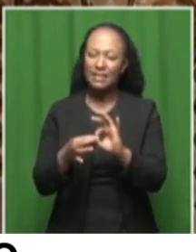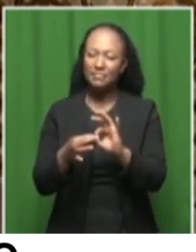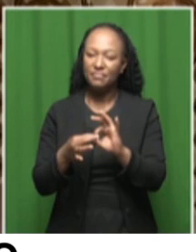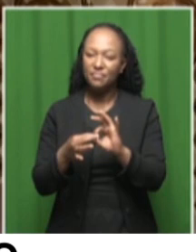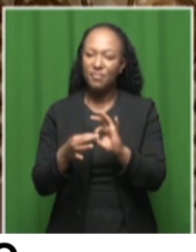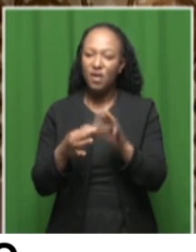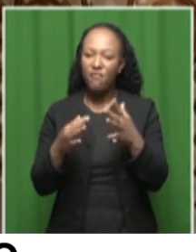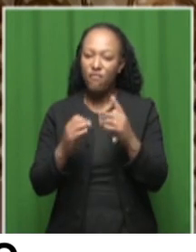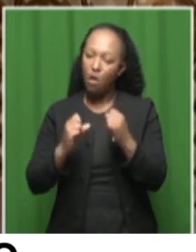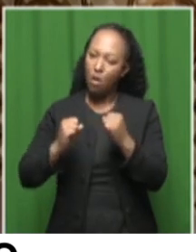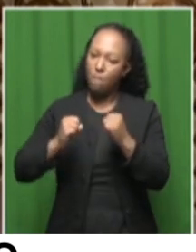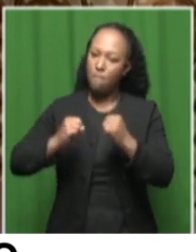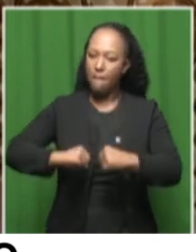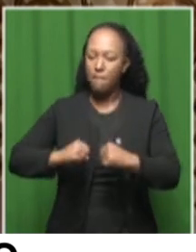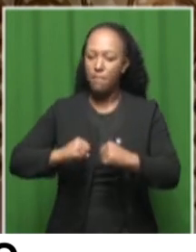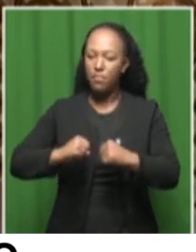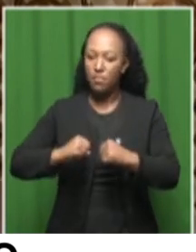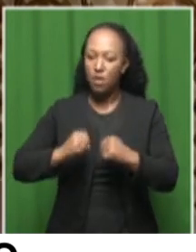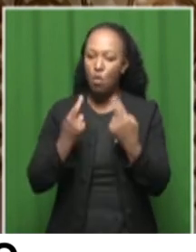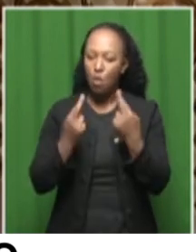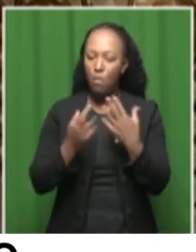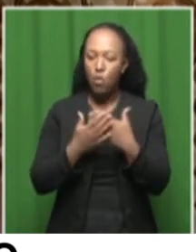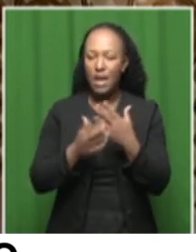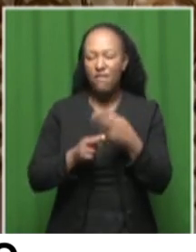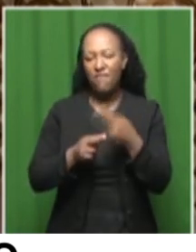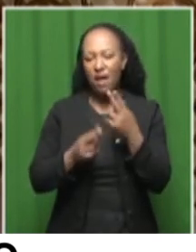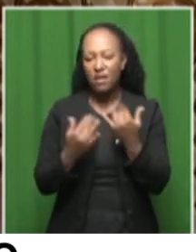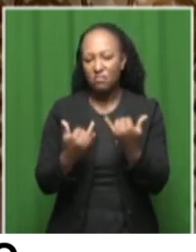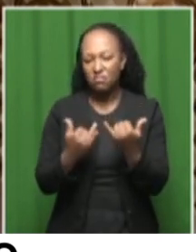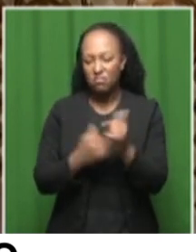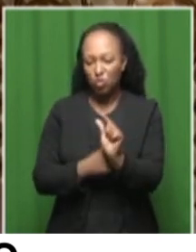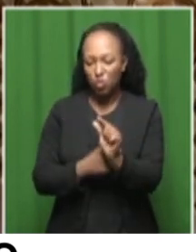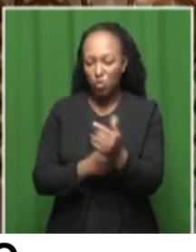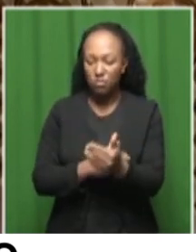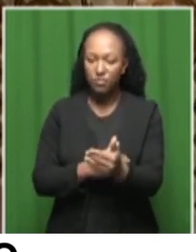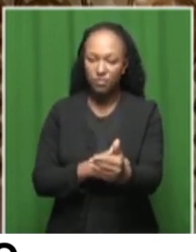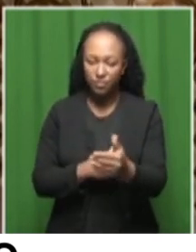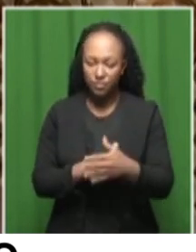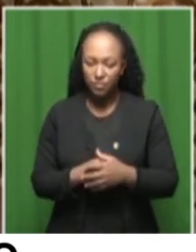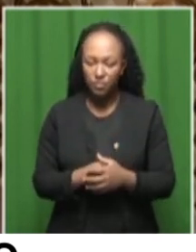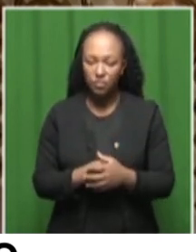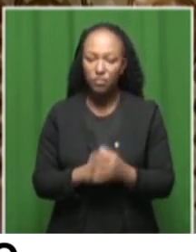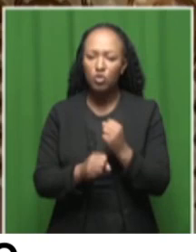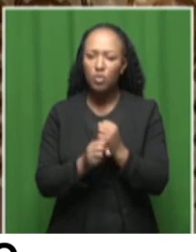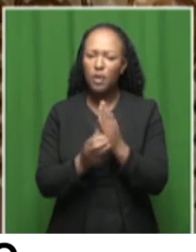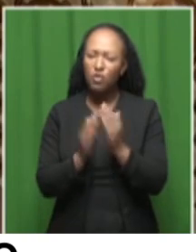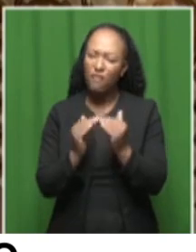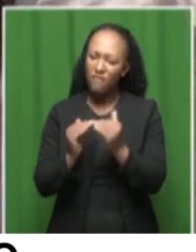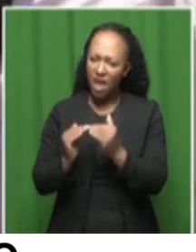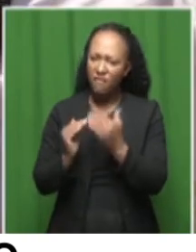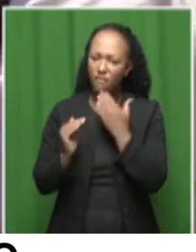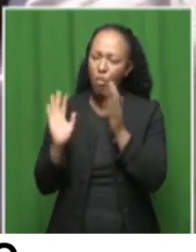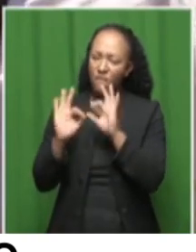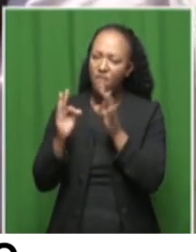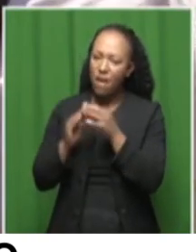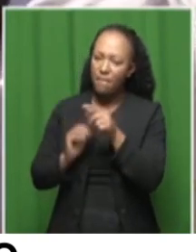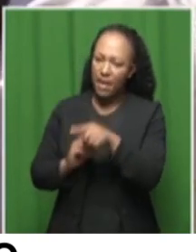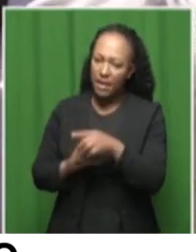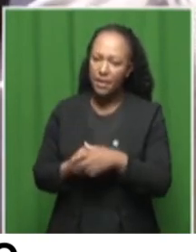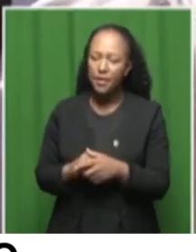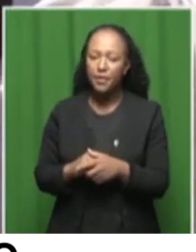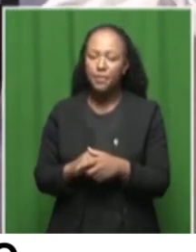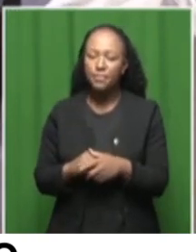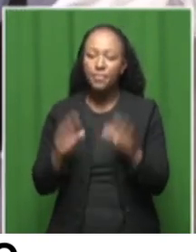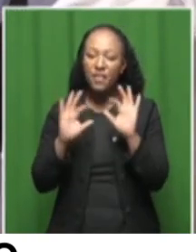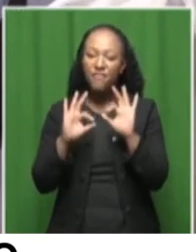settlement agreement, which we are hoping we'll be able to finalize as soon as possible to ensure justice to the family. The family